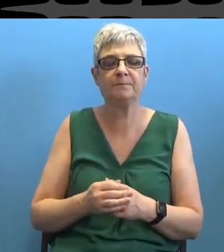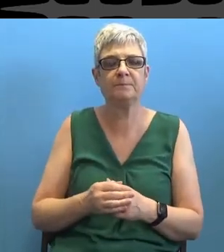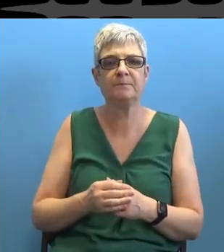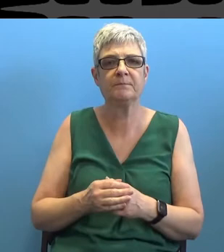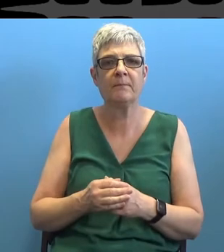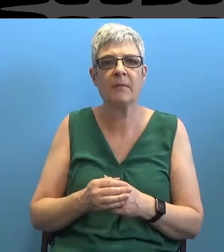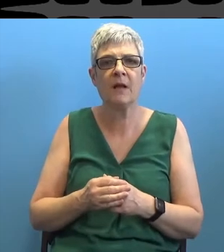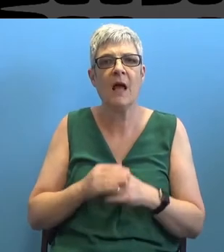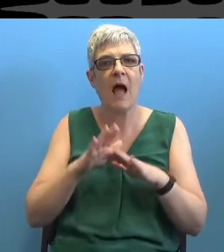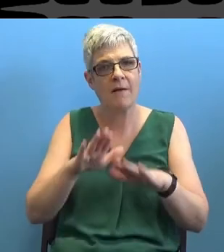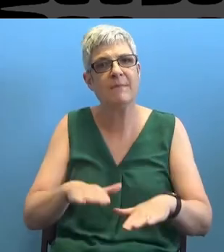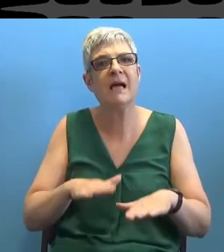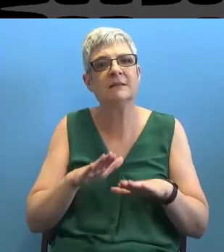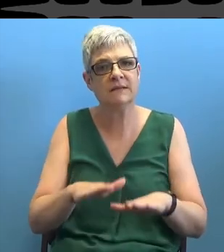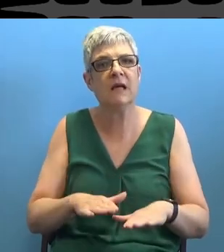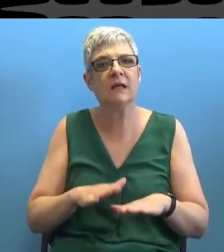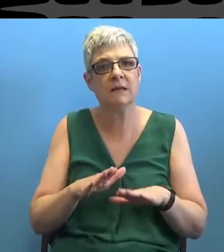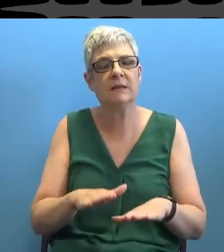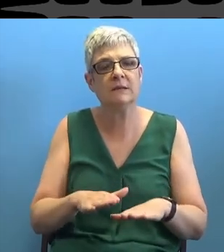Have mercy on us.